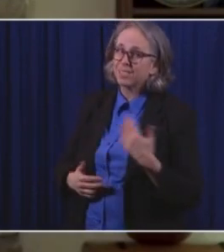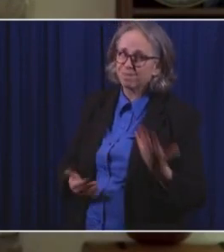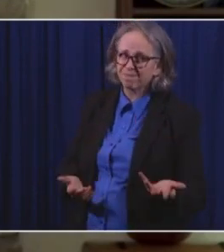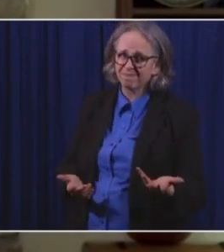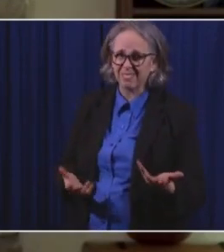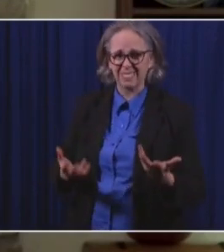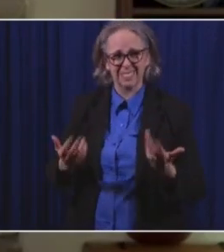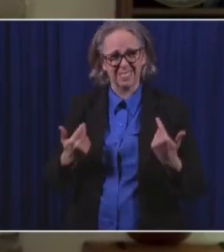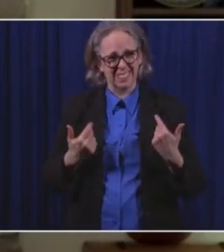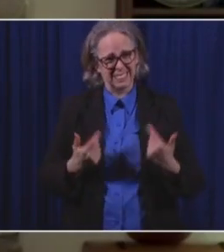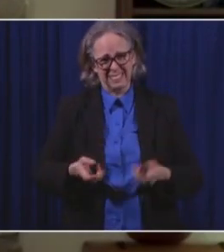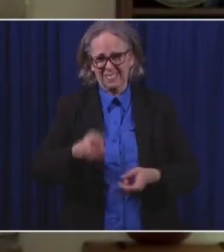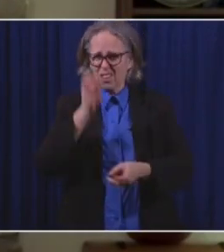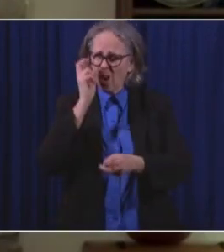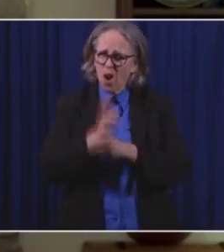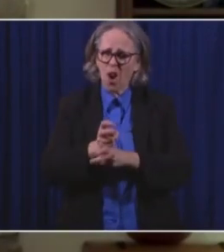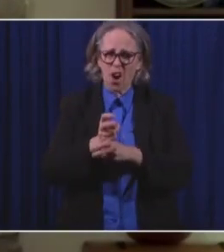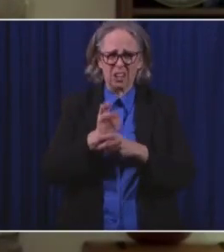unpleasant